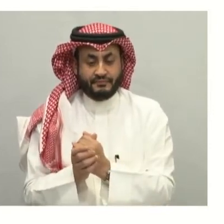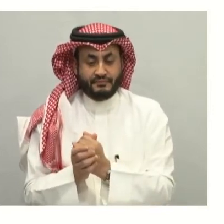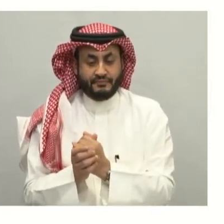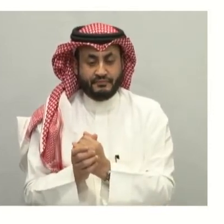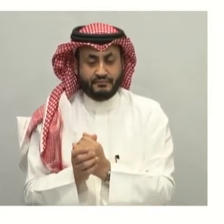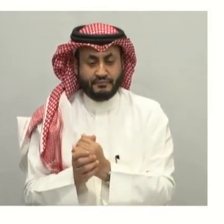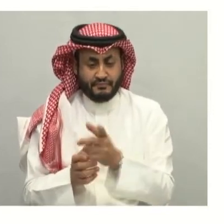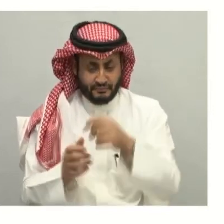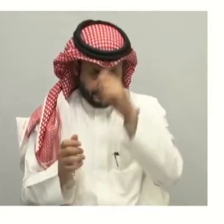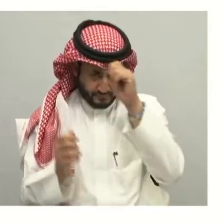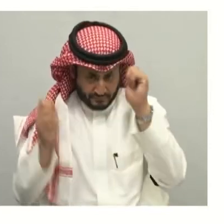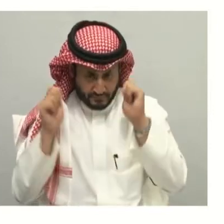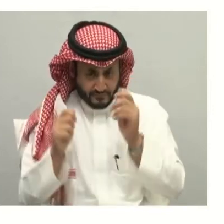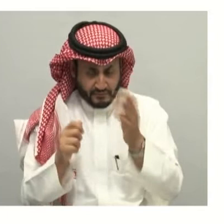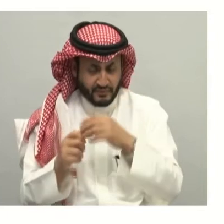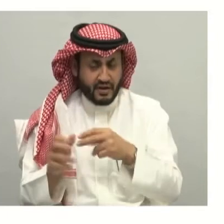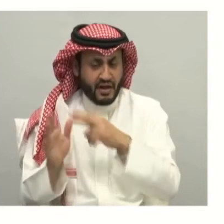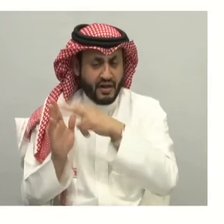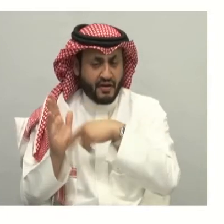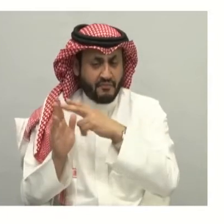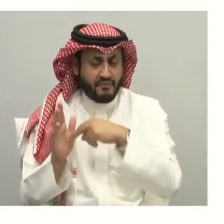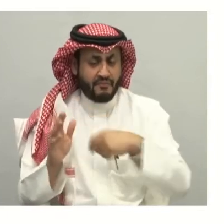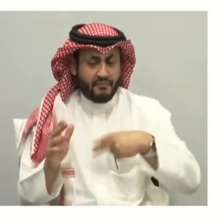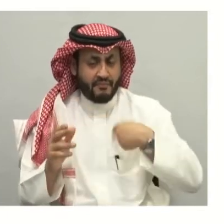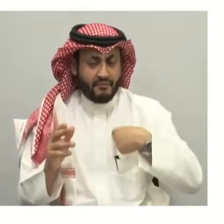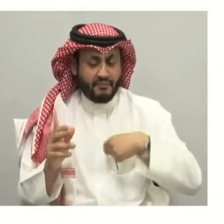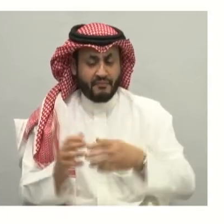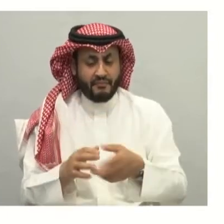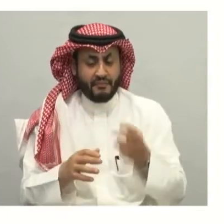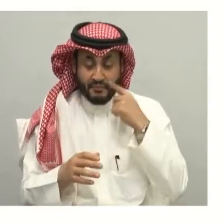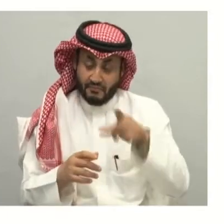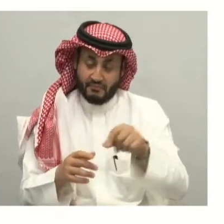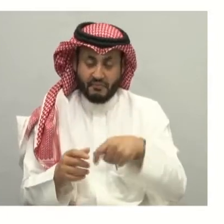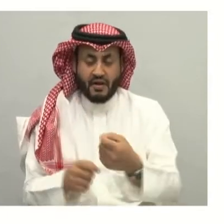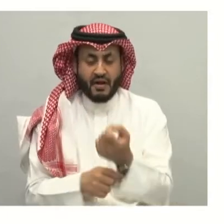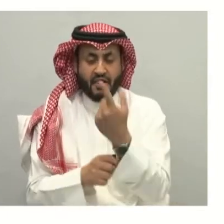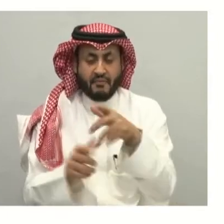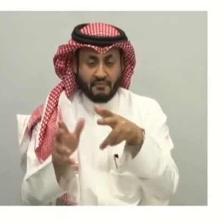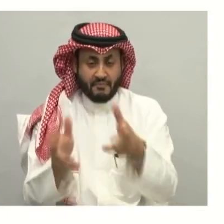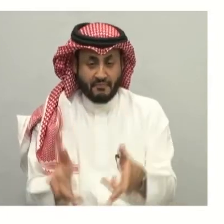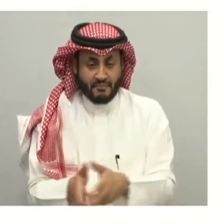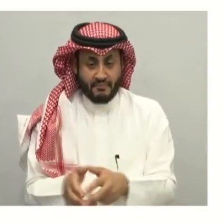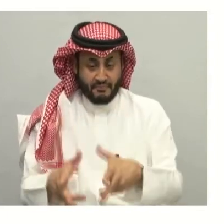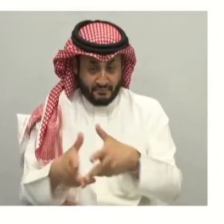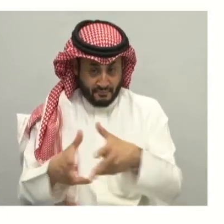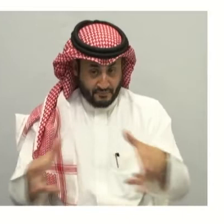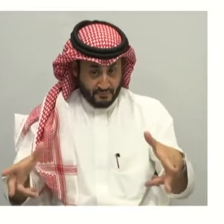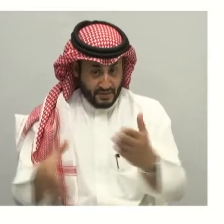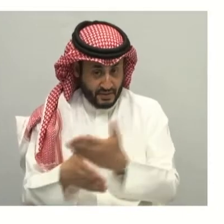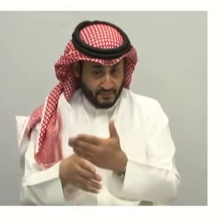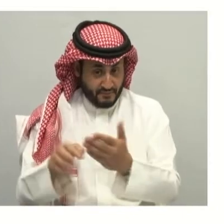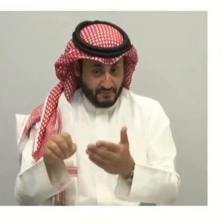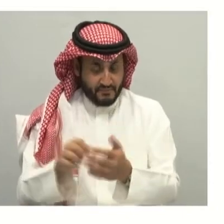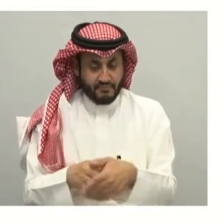a hat. This one is white. This one is vase. Excellent. Vase with the long A sound.